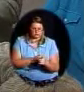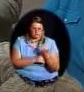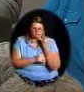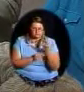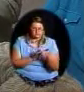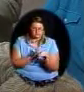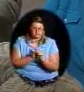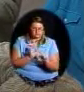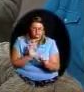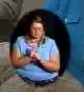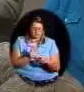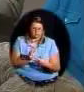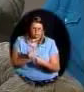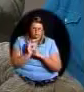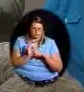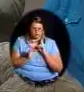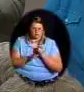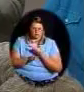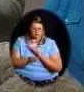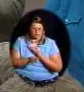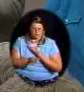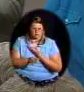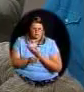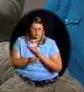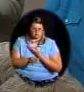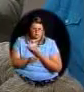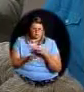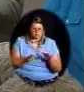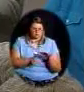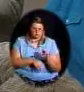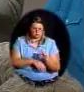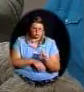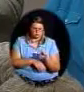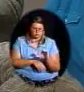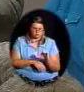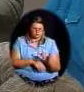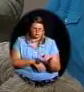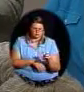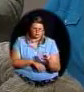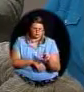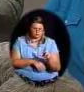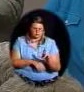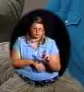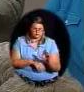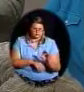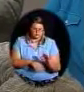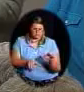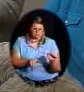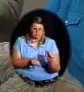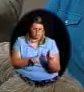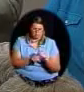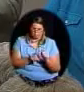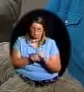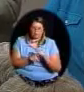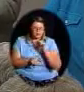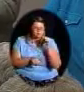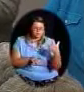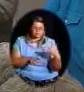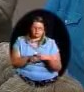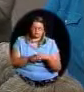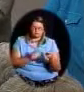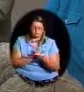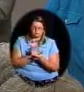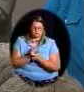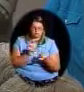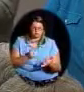state require us to do cyberbullying included that? Other states have. That is not in the legislation right now, but